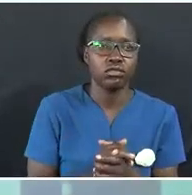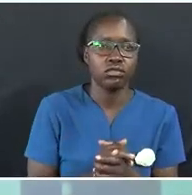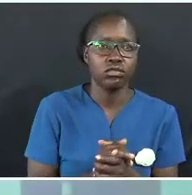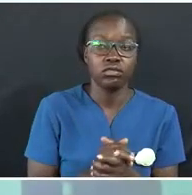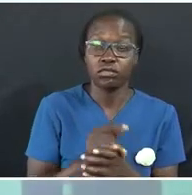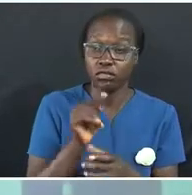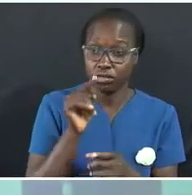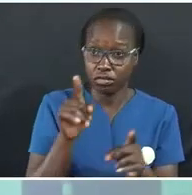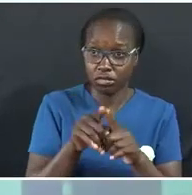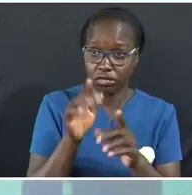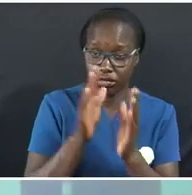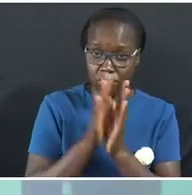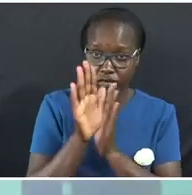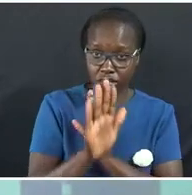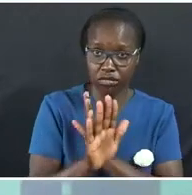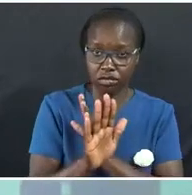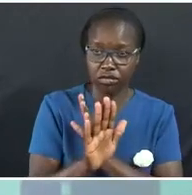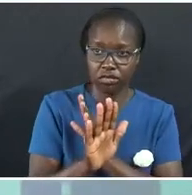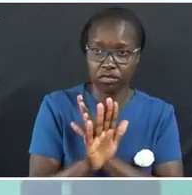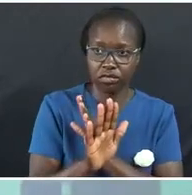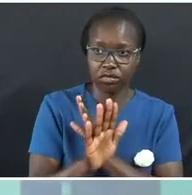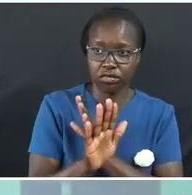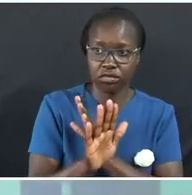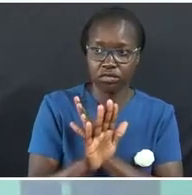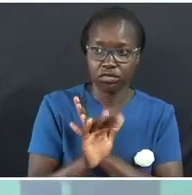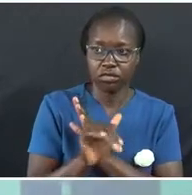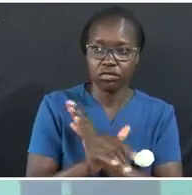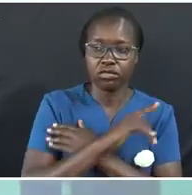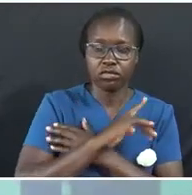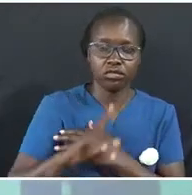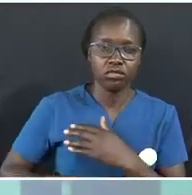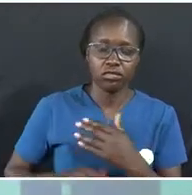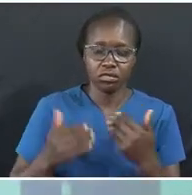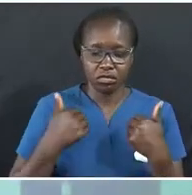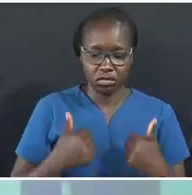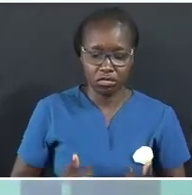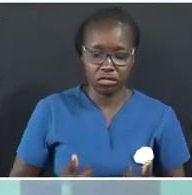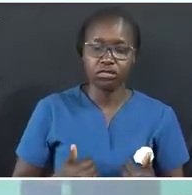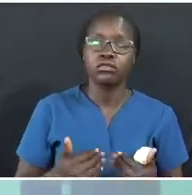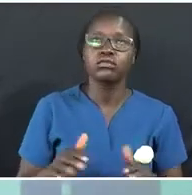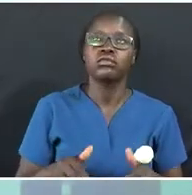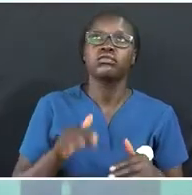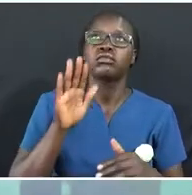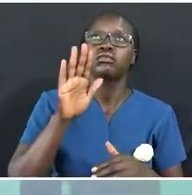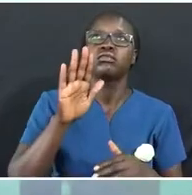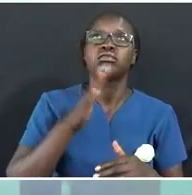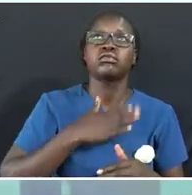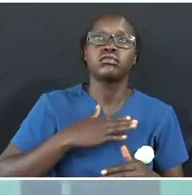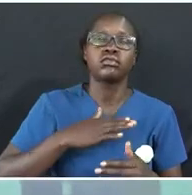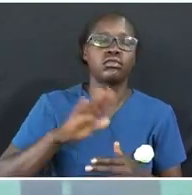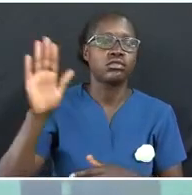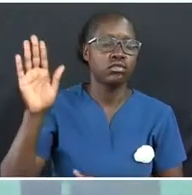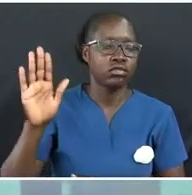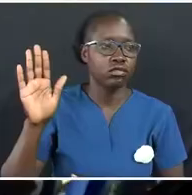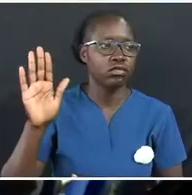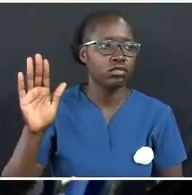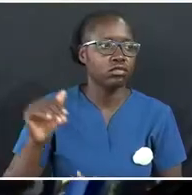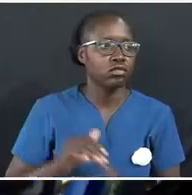prayer, that Lord, here I am ready for your work. Please raise up your hand.